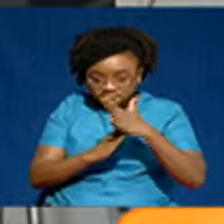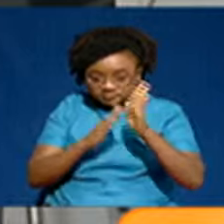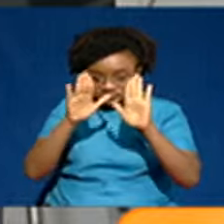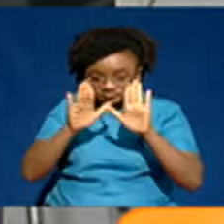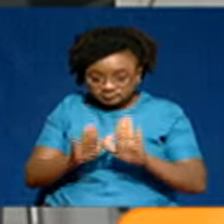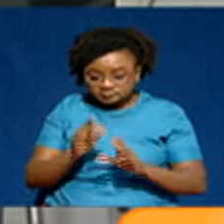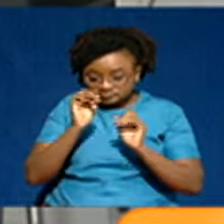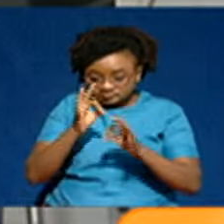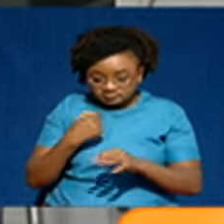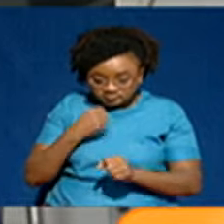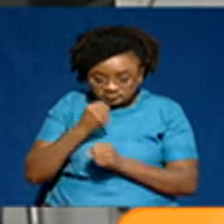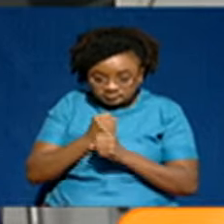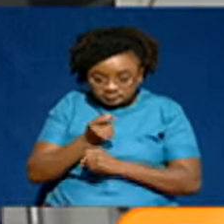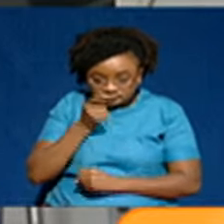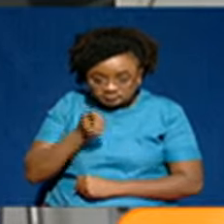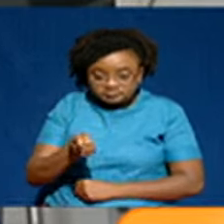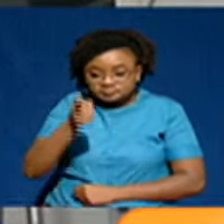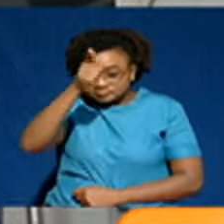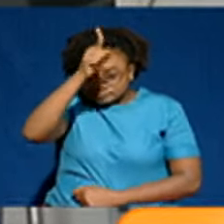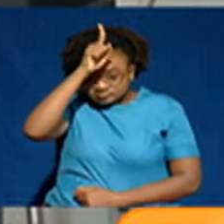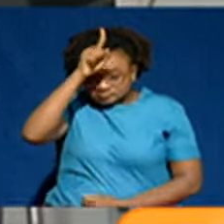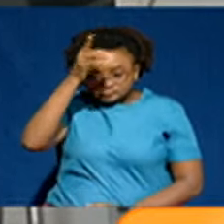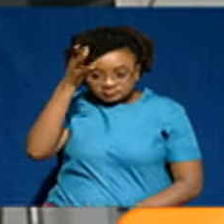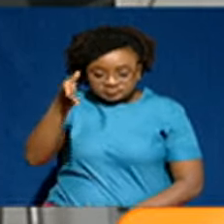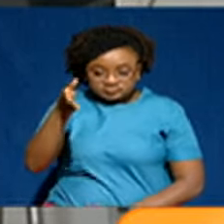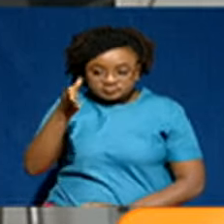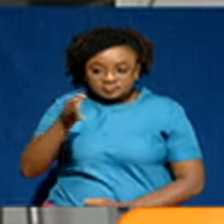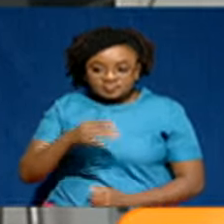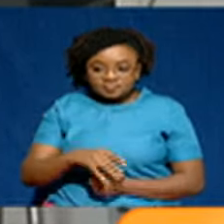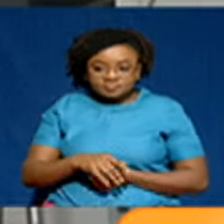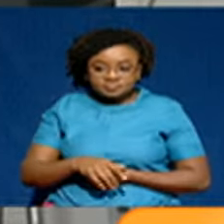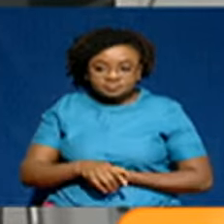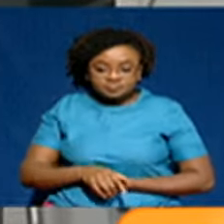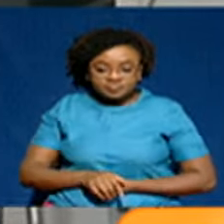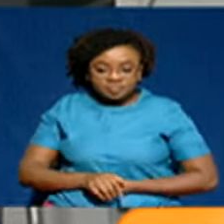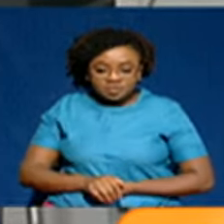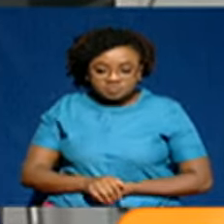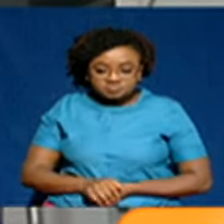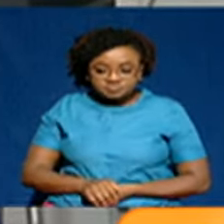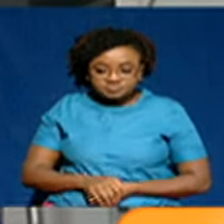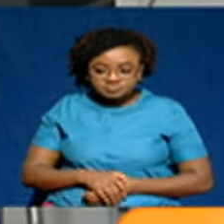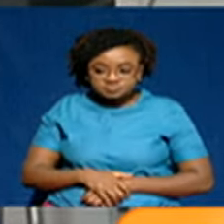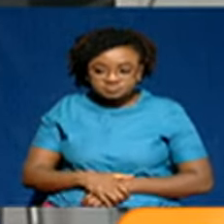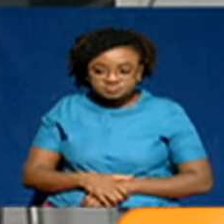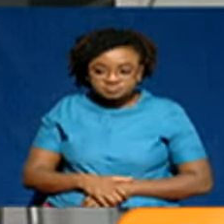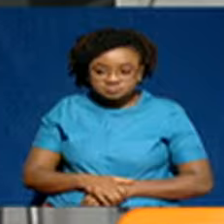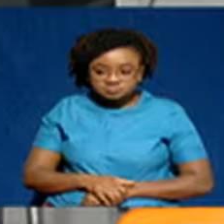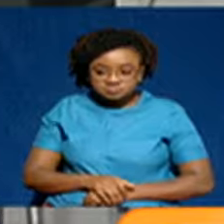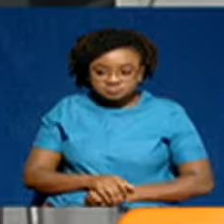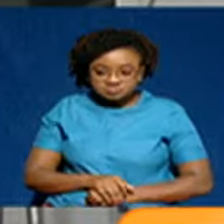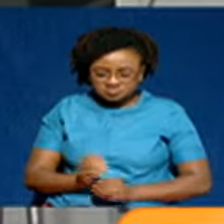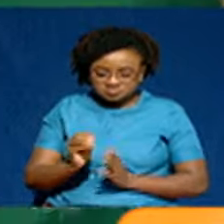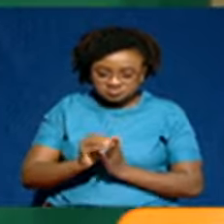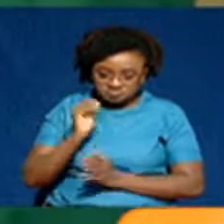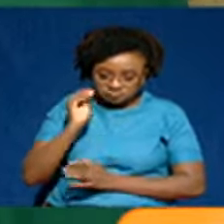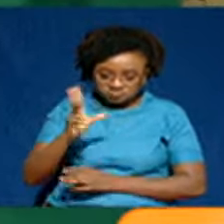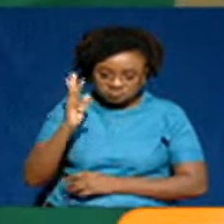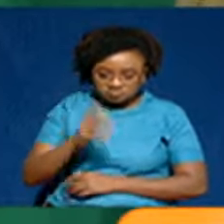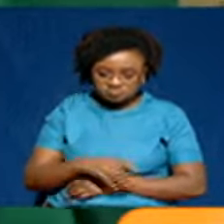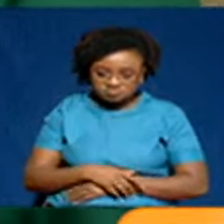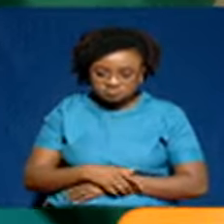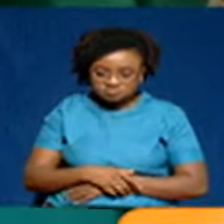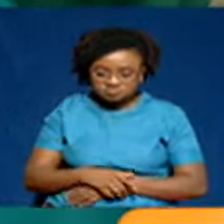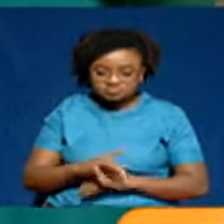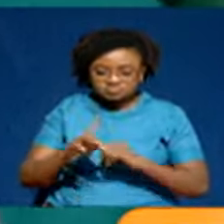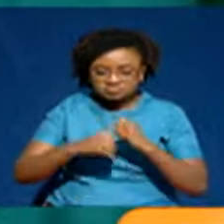this surgery in the rural is surgery for endometriosis or care for endometriosis can be quite expensive. At least